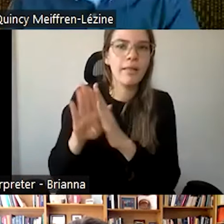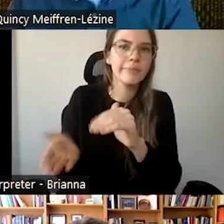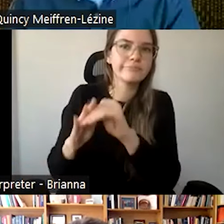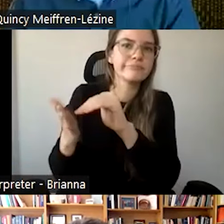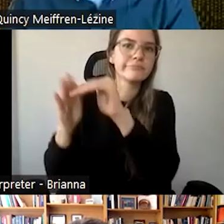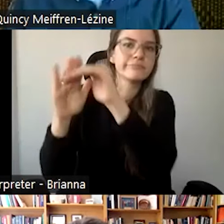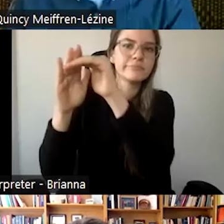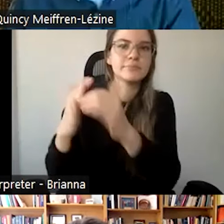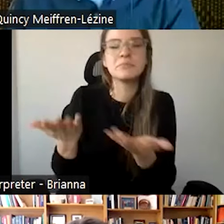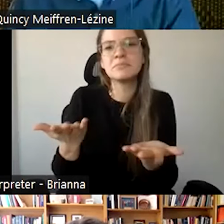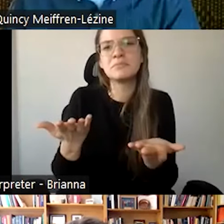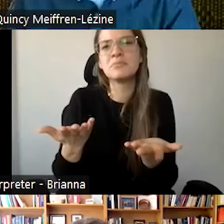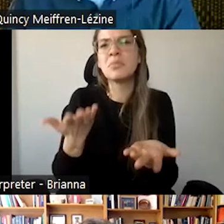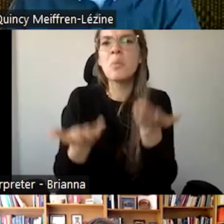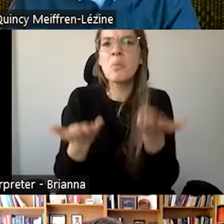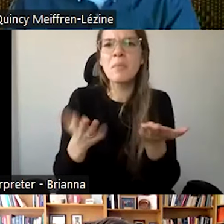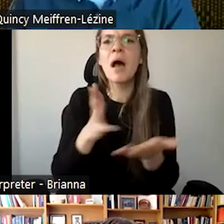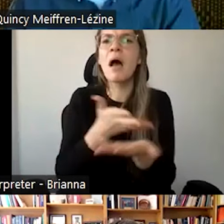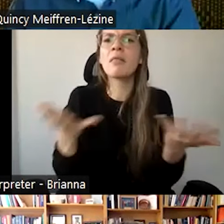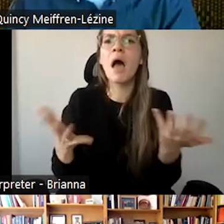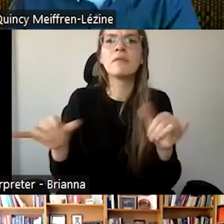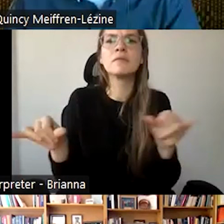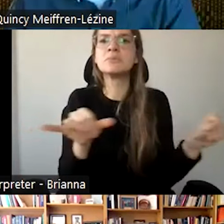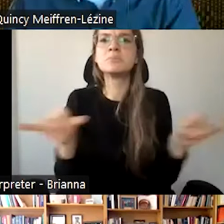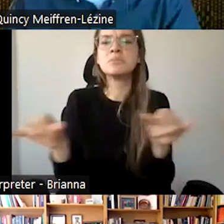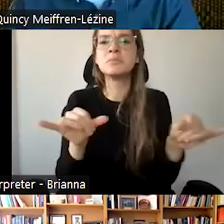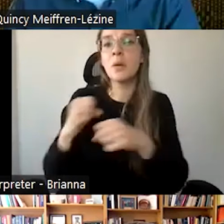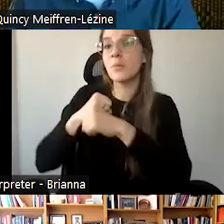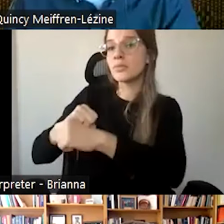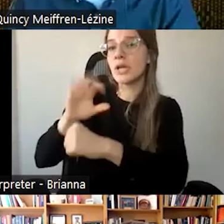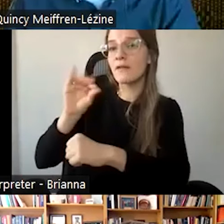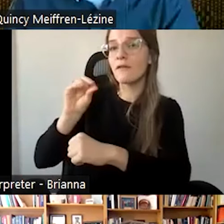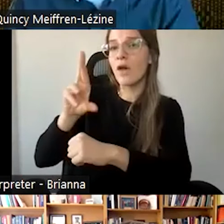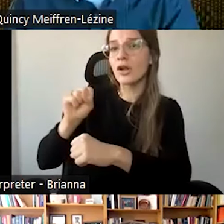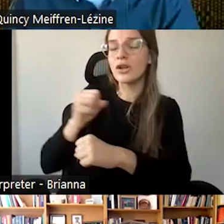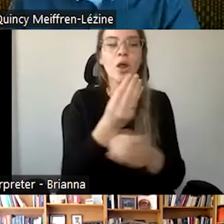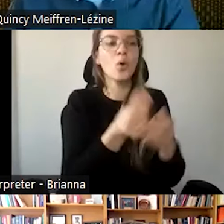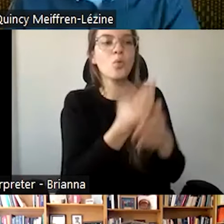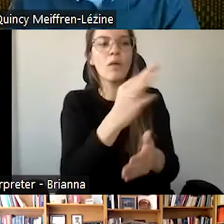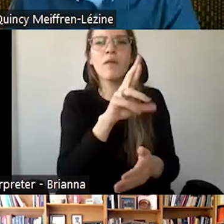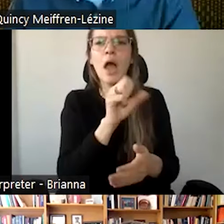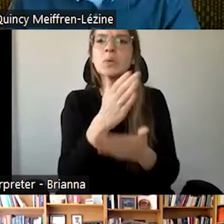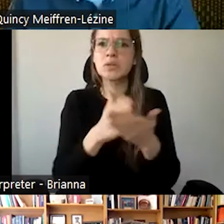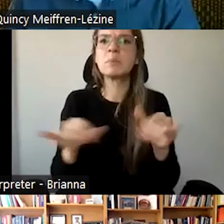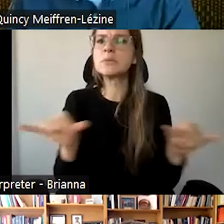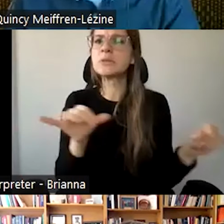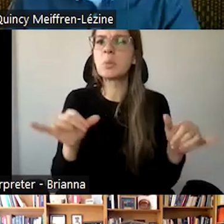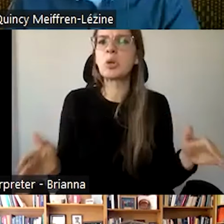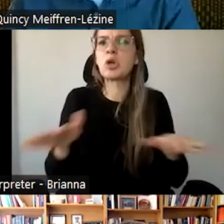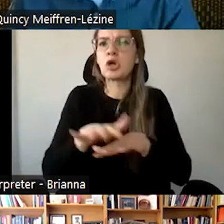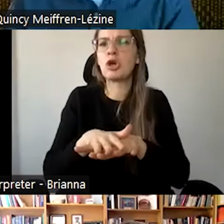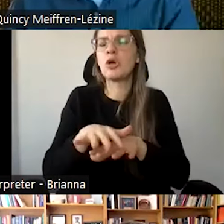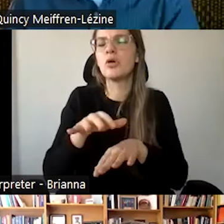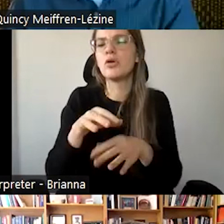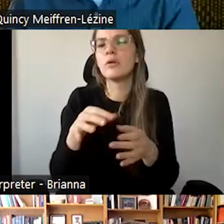And so there's probably a lot of crossover between protective factors and growth factors, especially